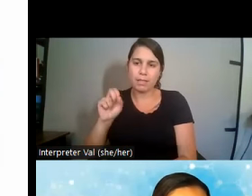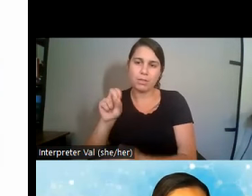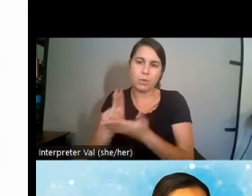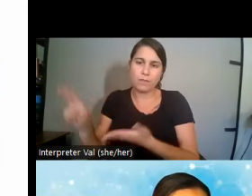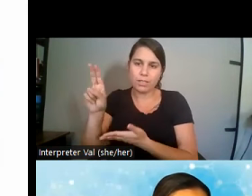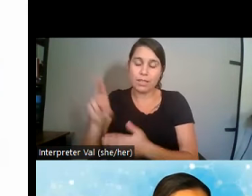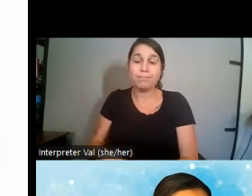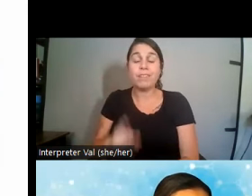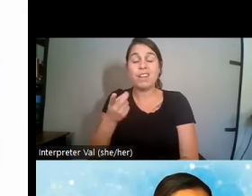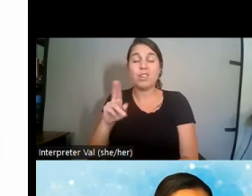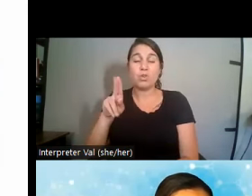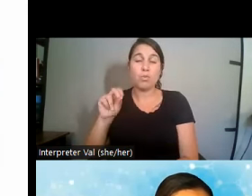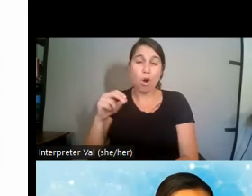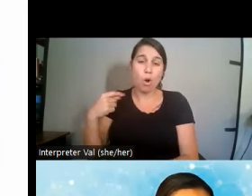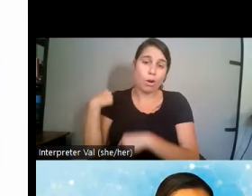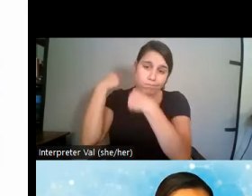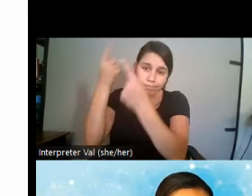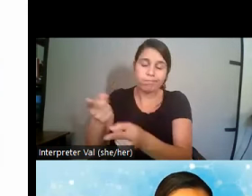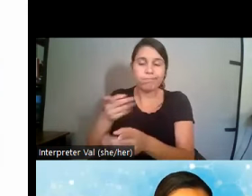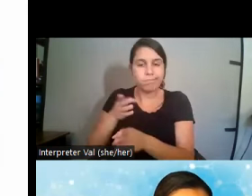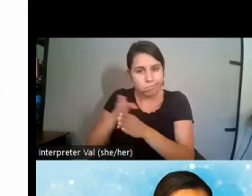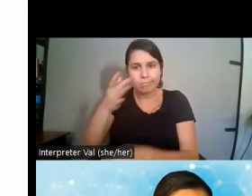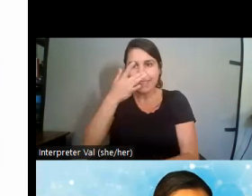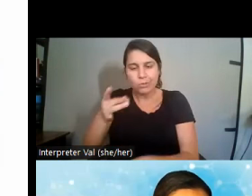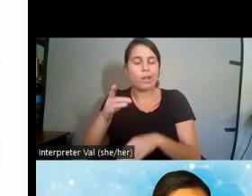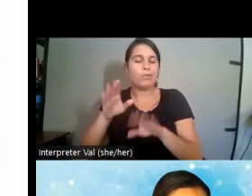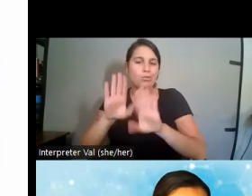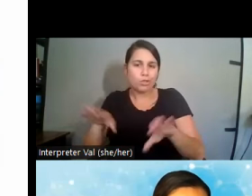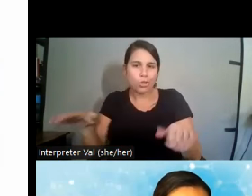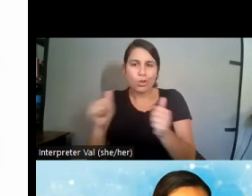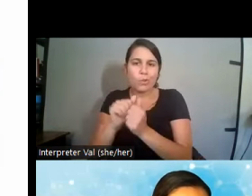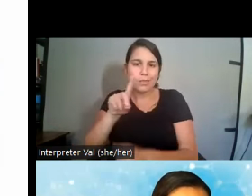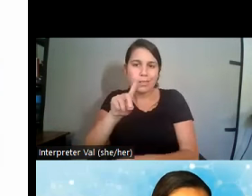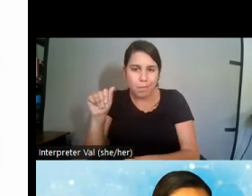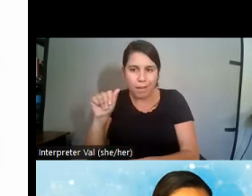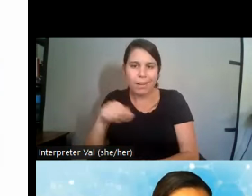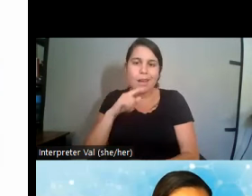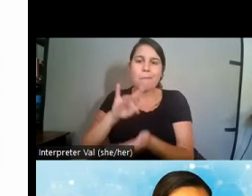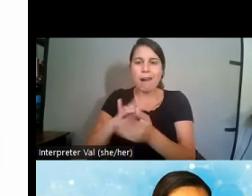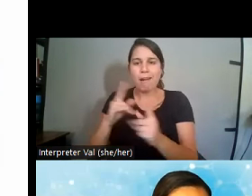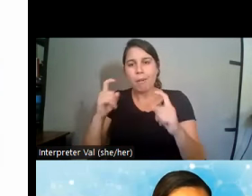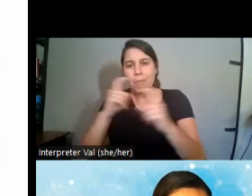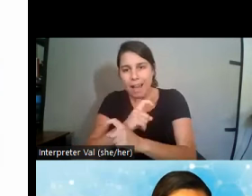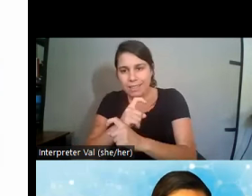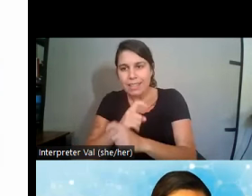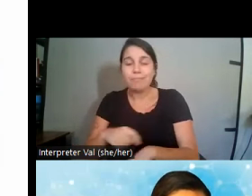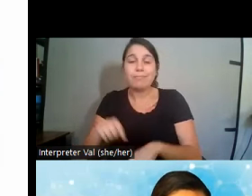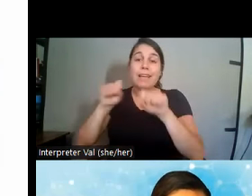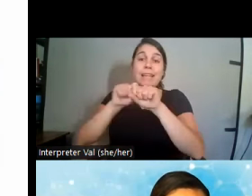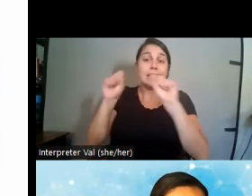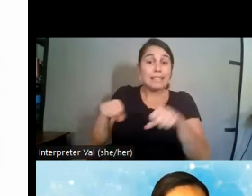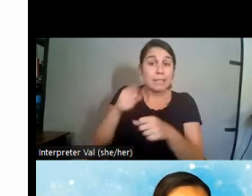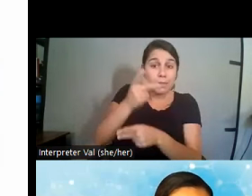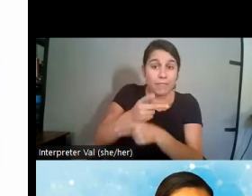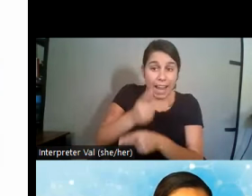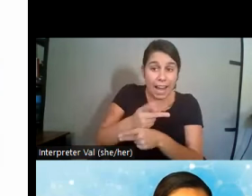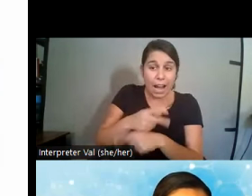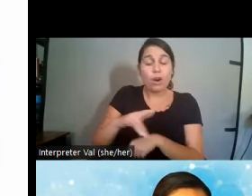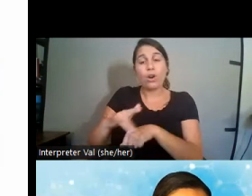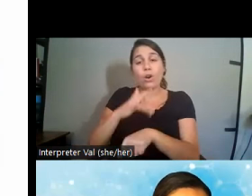Kuo has a longstanding interest in the care of children with disabilities and medical complexity, including systems of care,